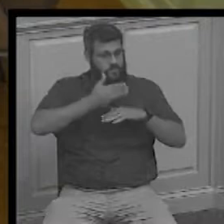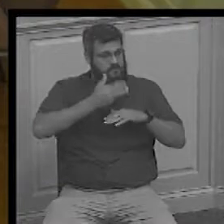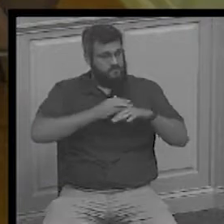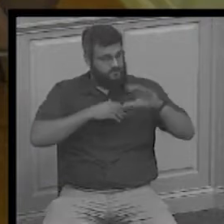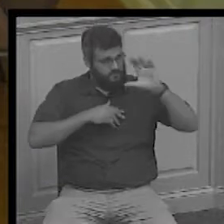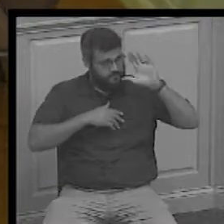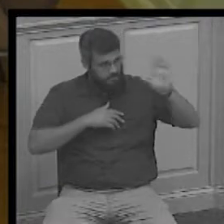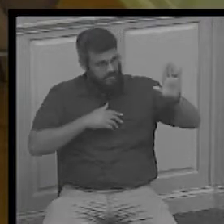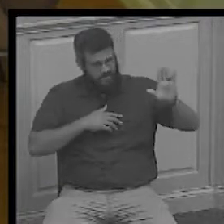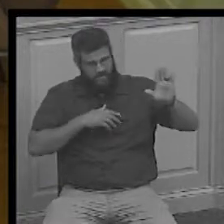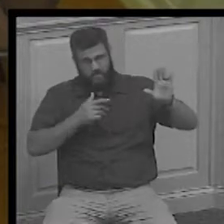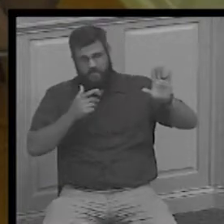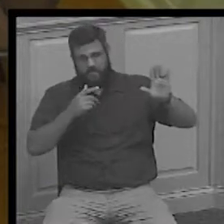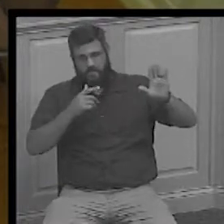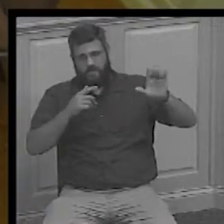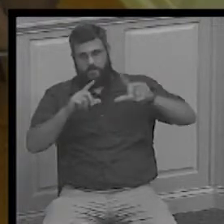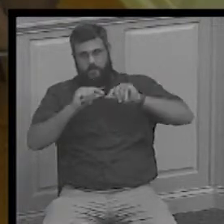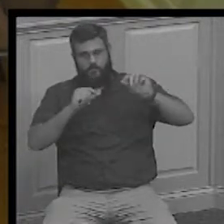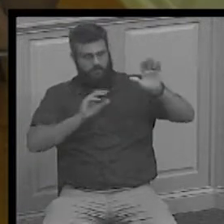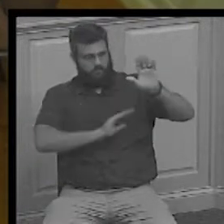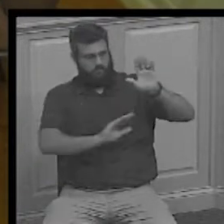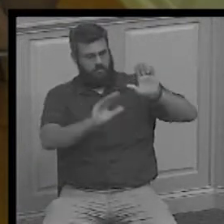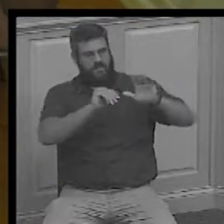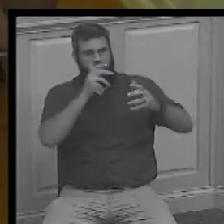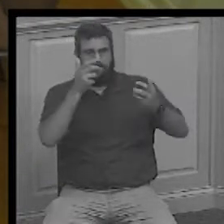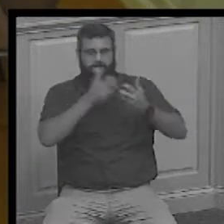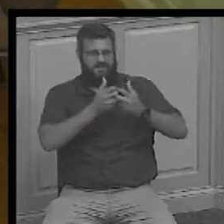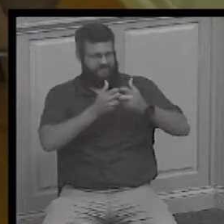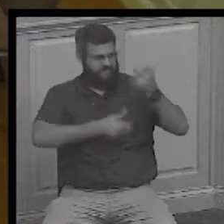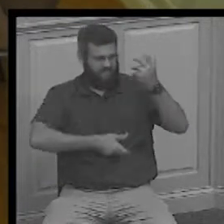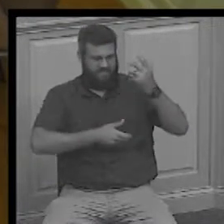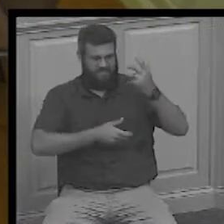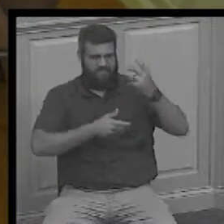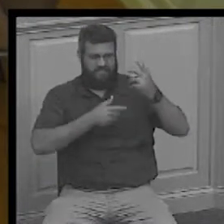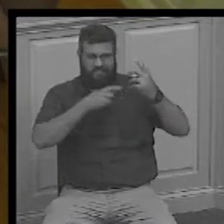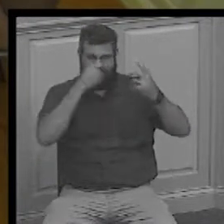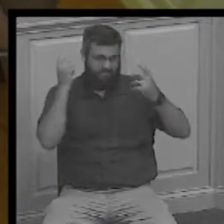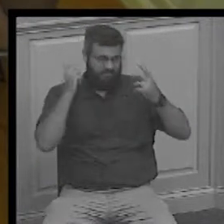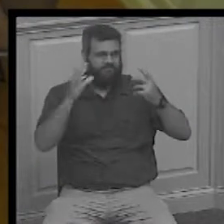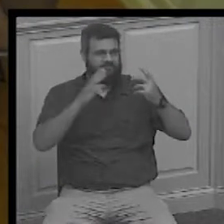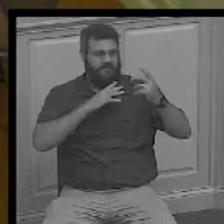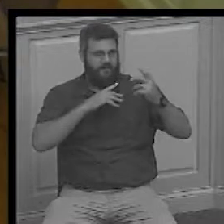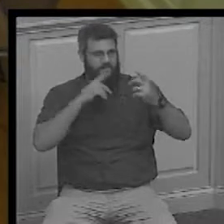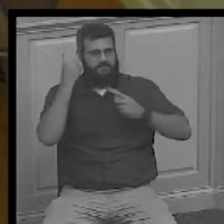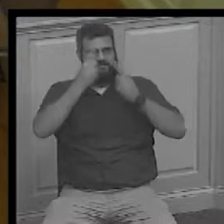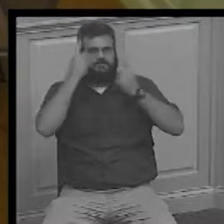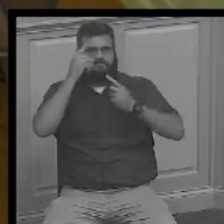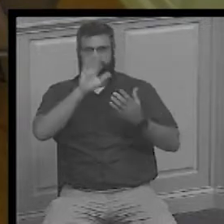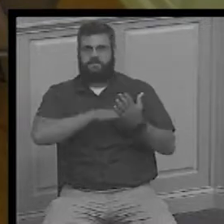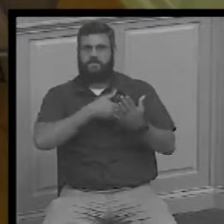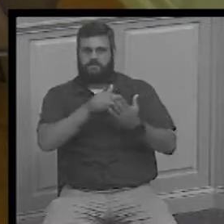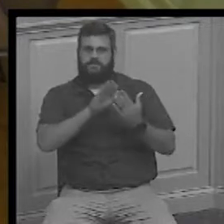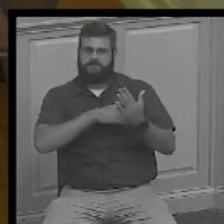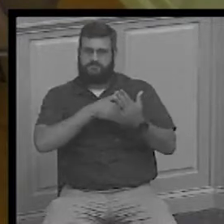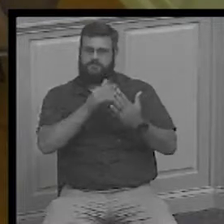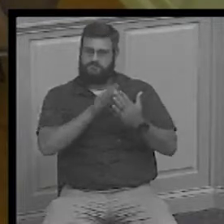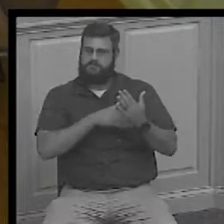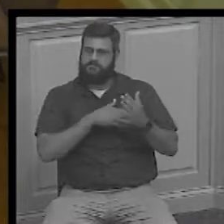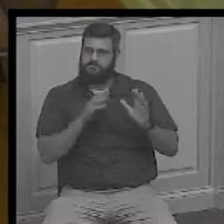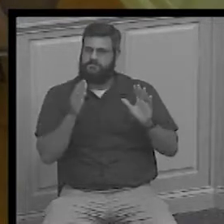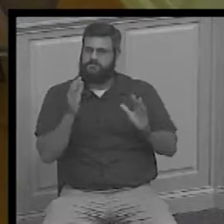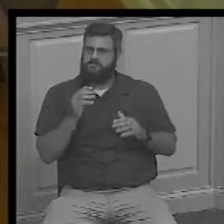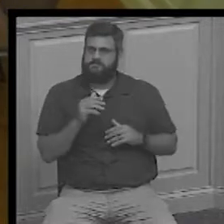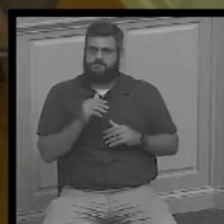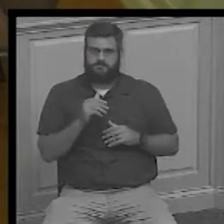matched everything horribly, it looks visually poor, then we can examine painting a building that's brick. So it's